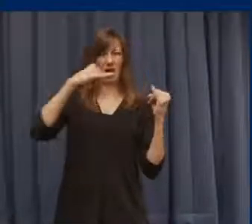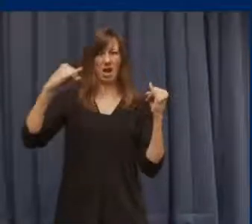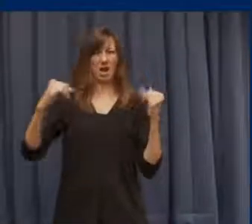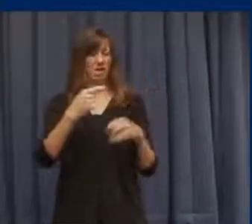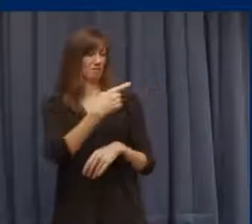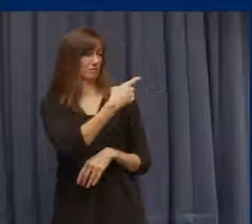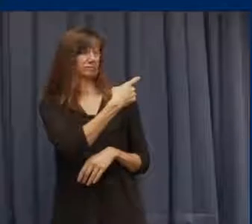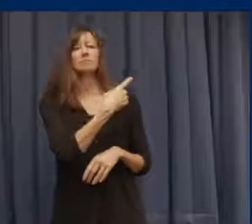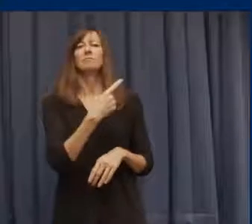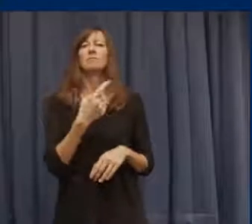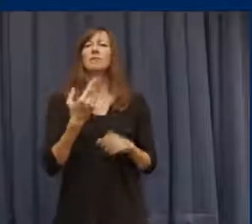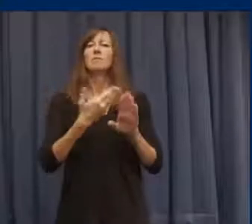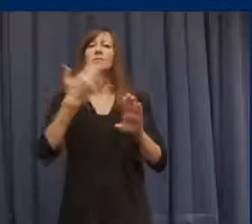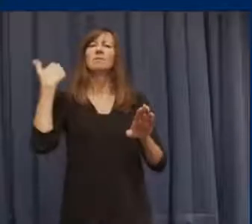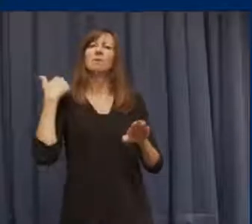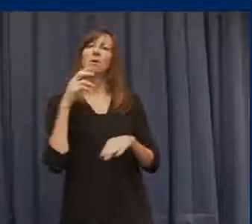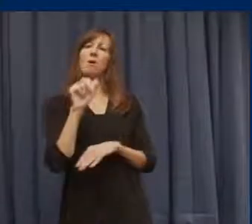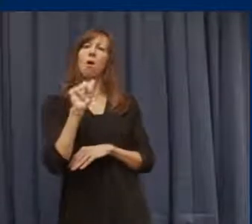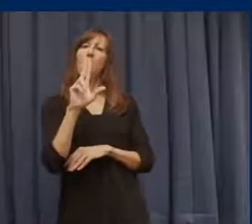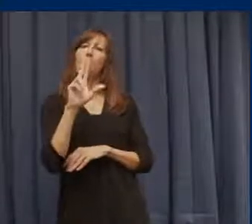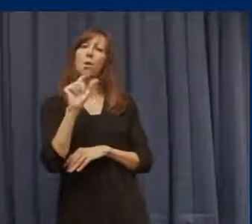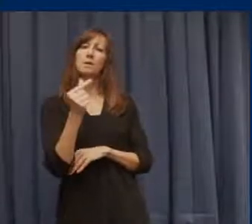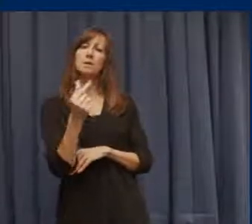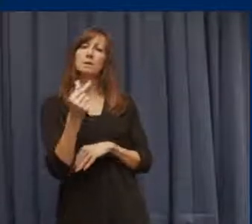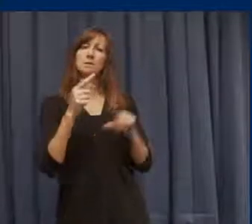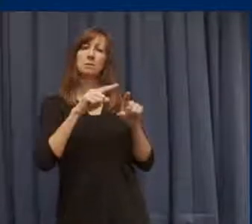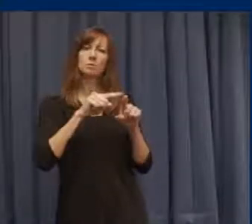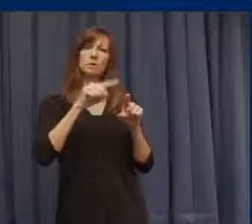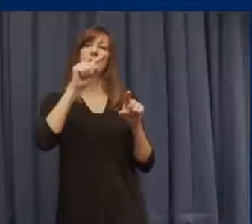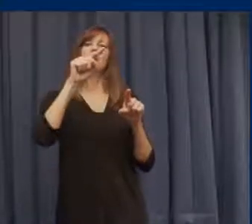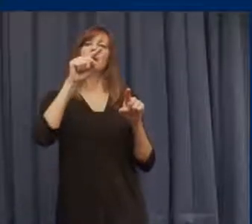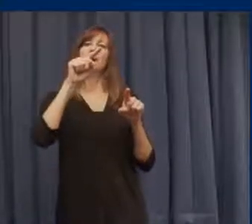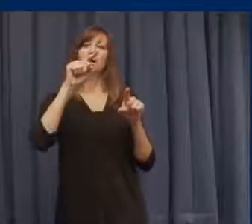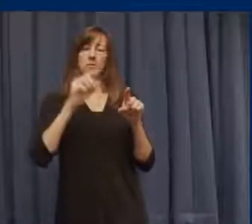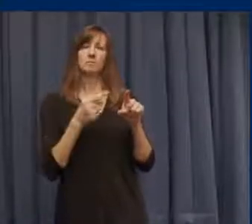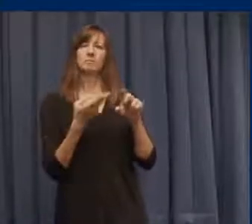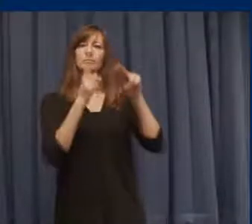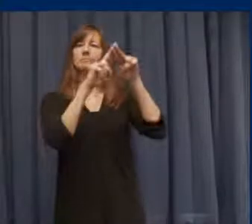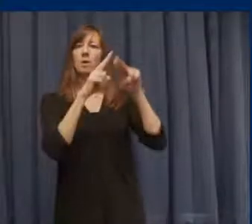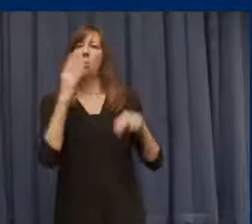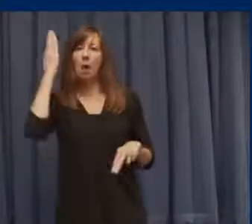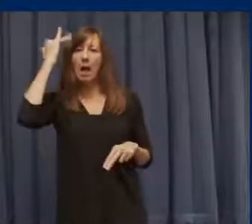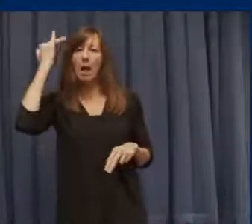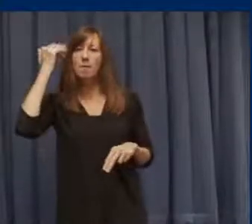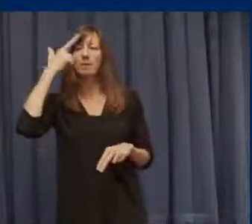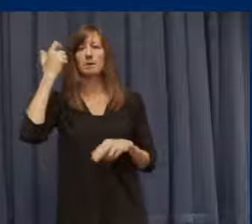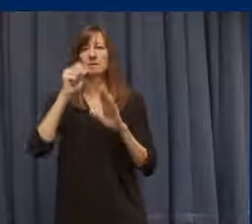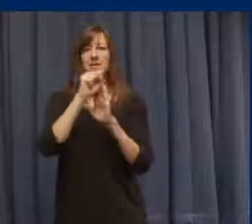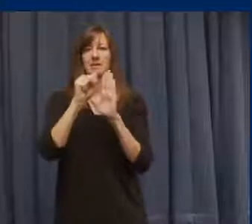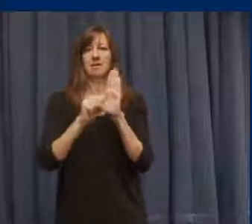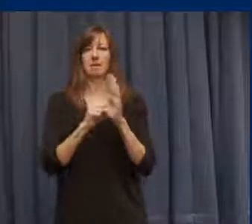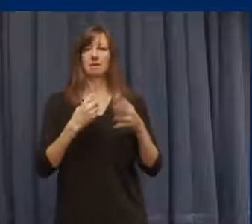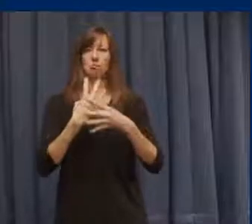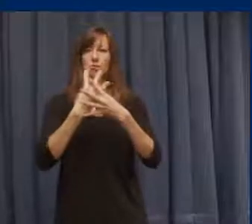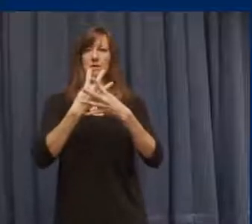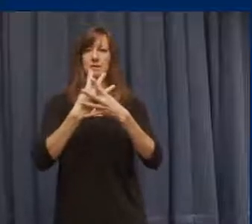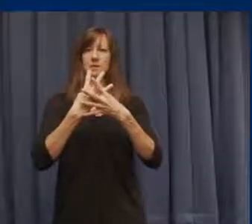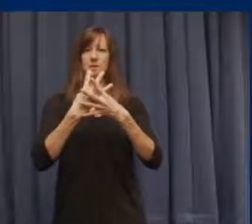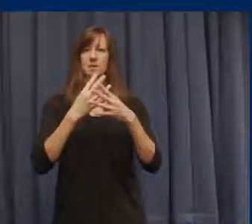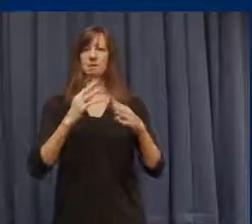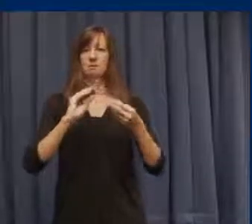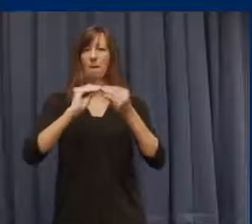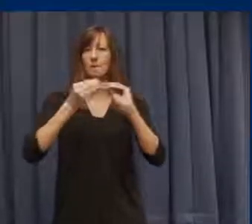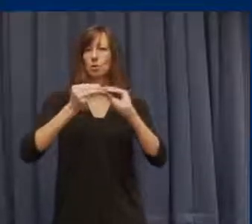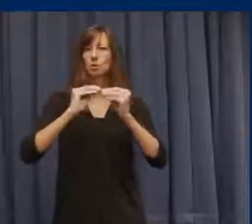to August, when we had a spike due to state prison inmate numbers. So this is anomalous in